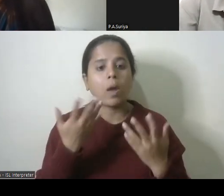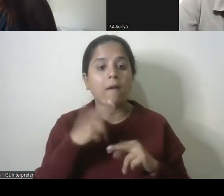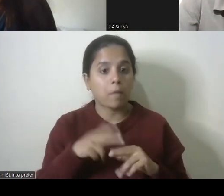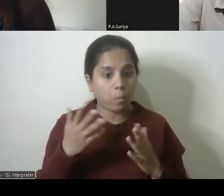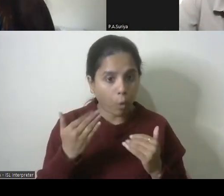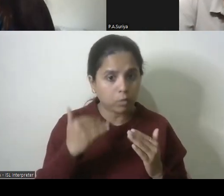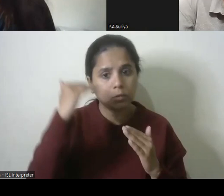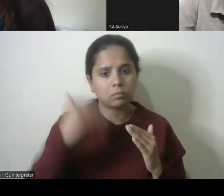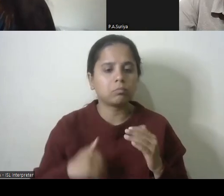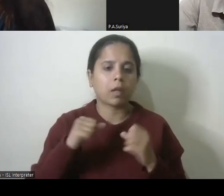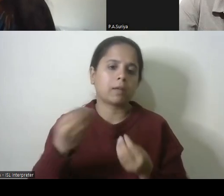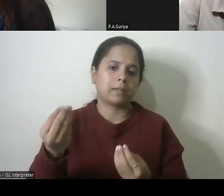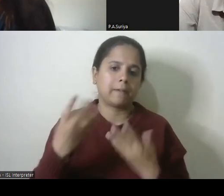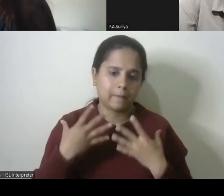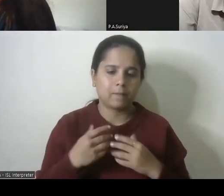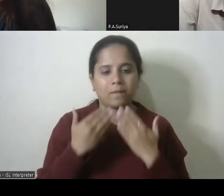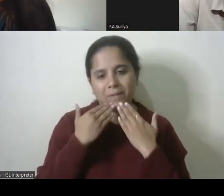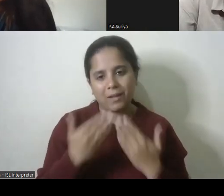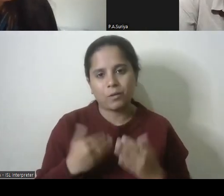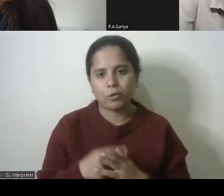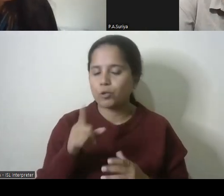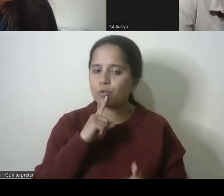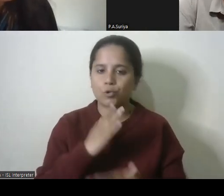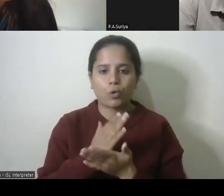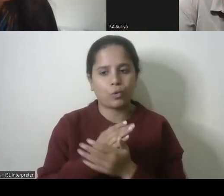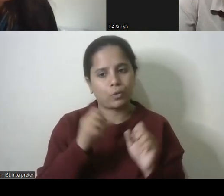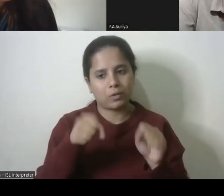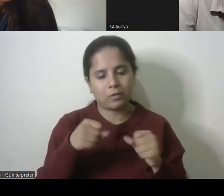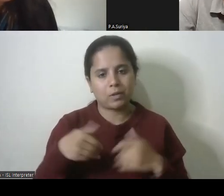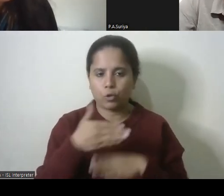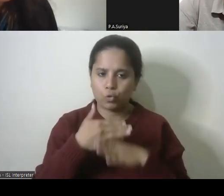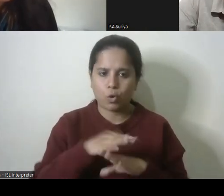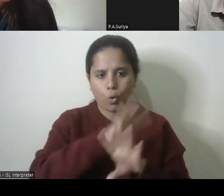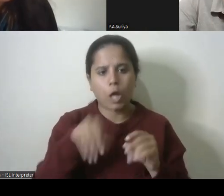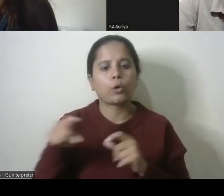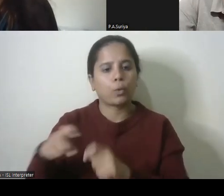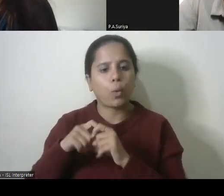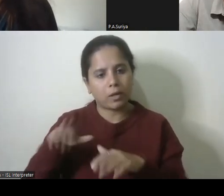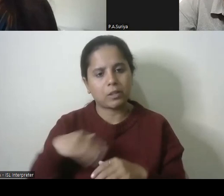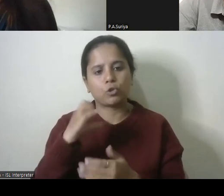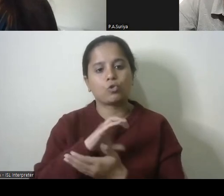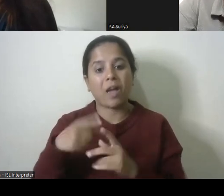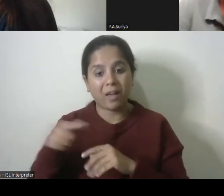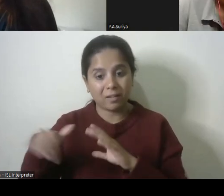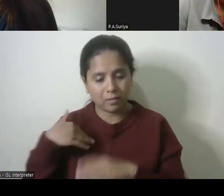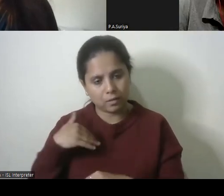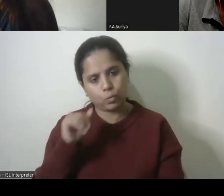possible. Thank you. Sure, we'll be showing you all the questions in the chat box.